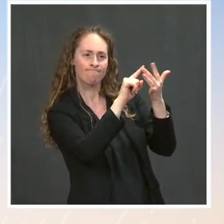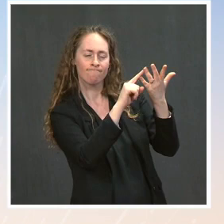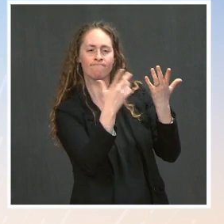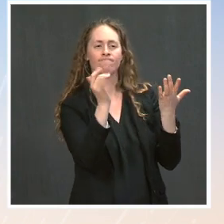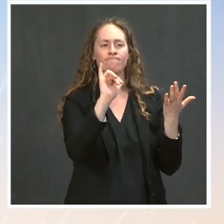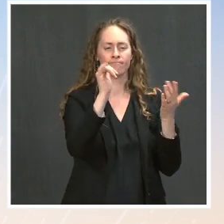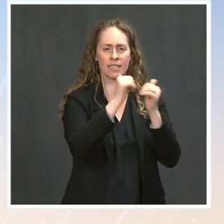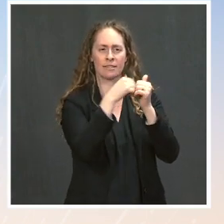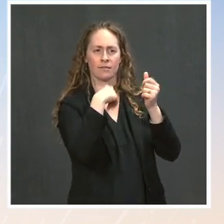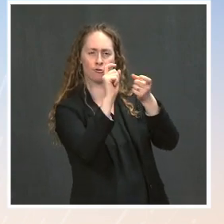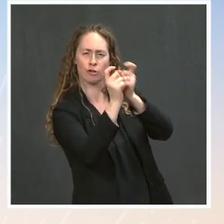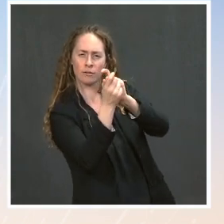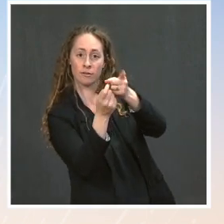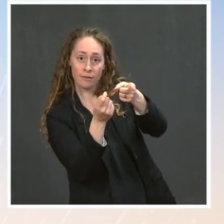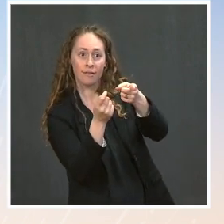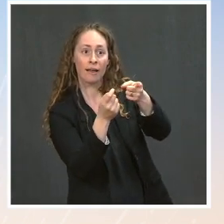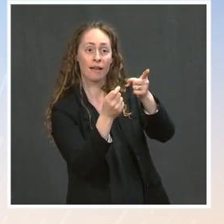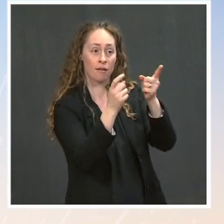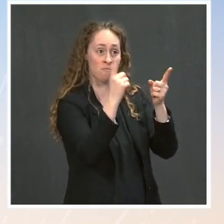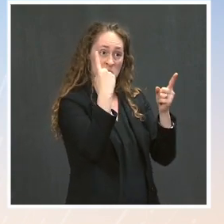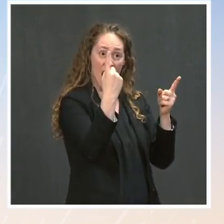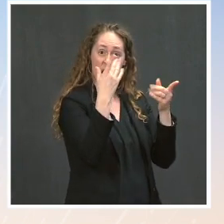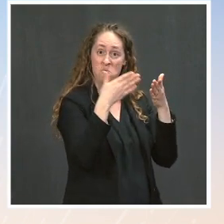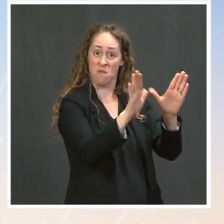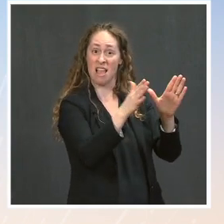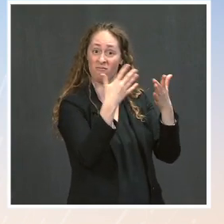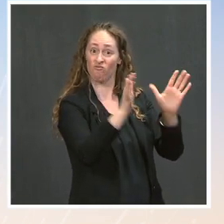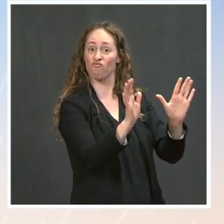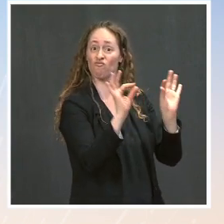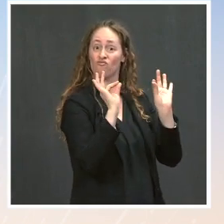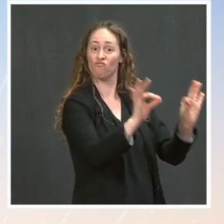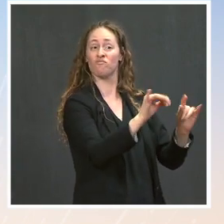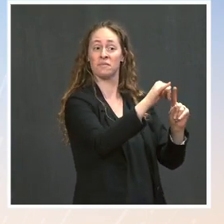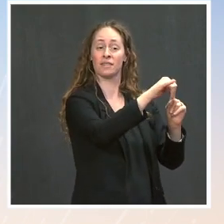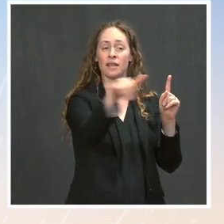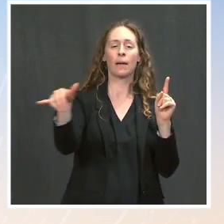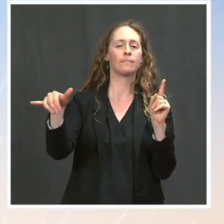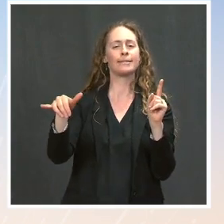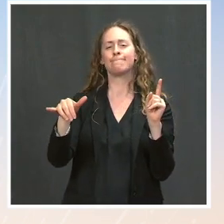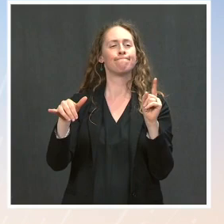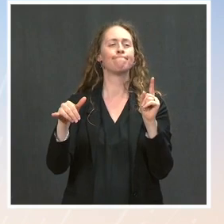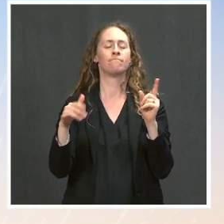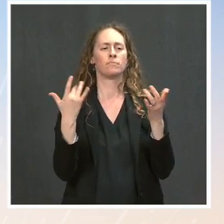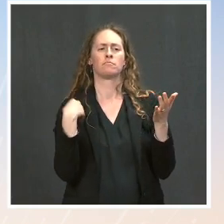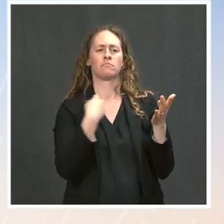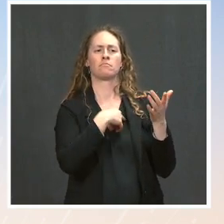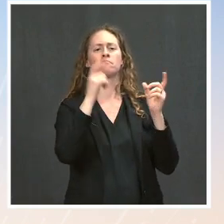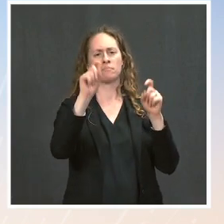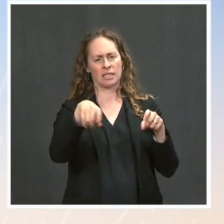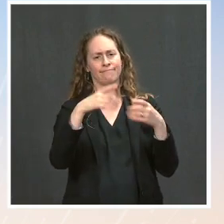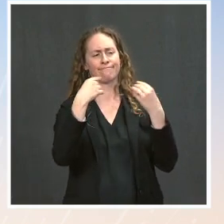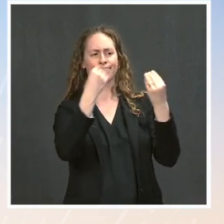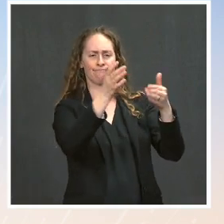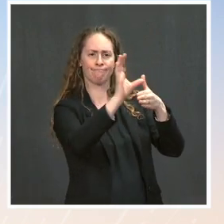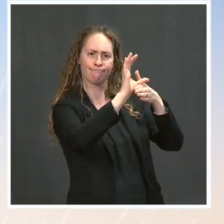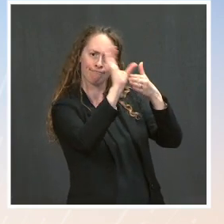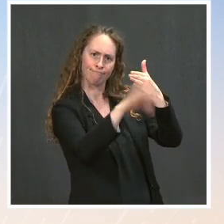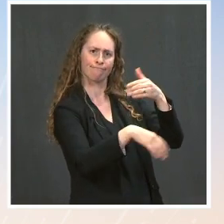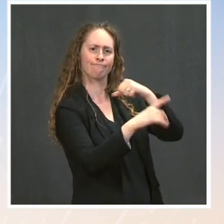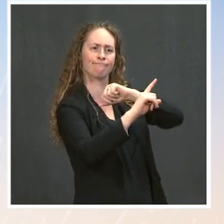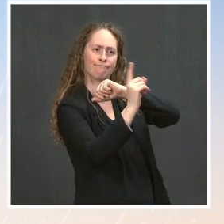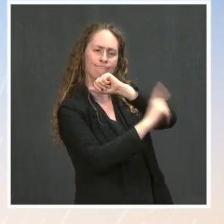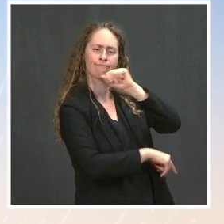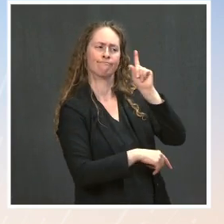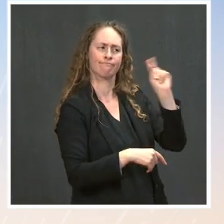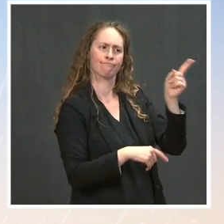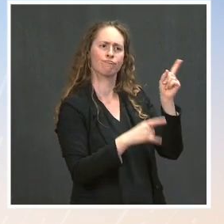any country. We still felt it was essential to put in place consequences and implement consequences for behavior that we found